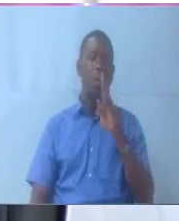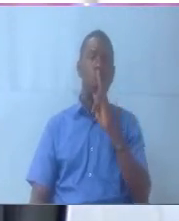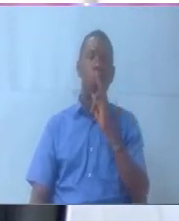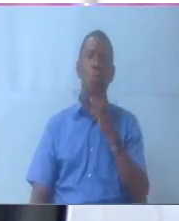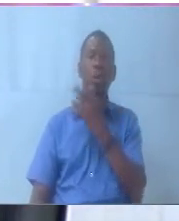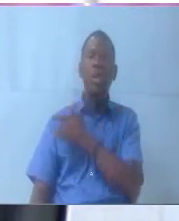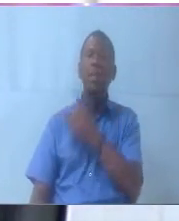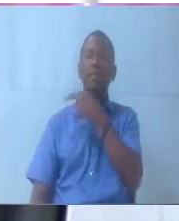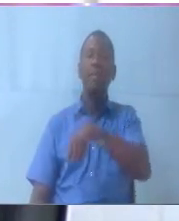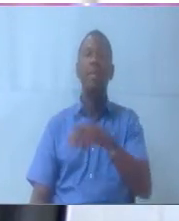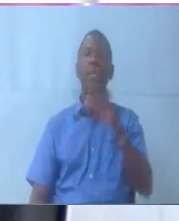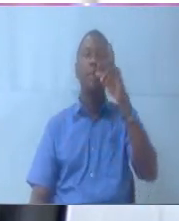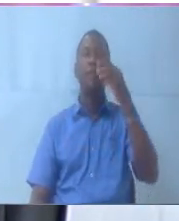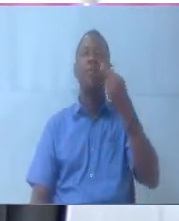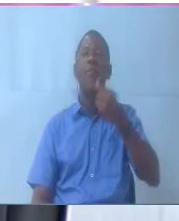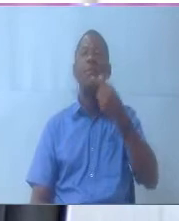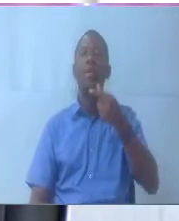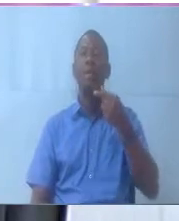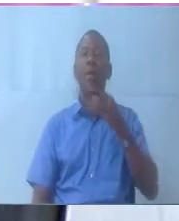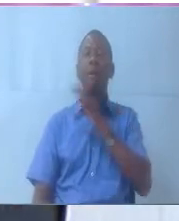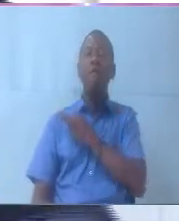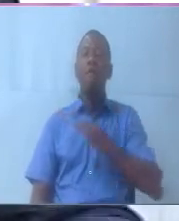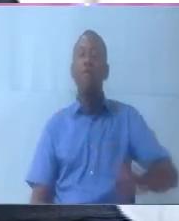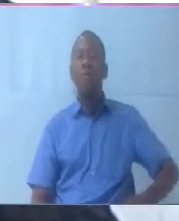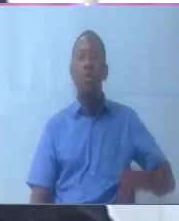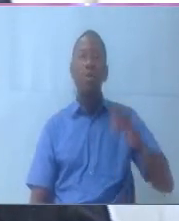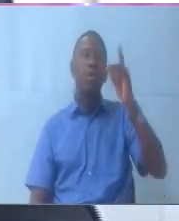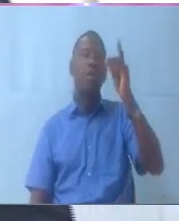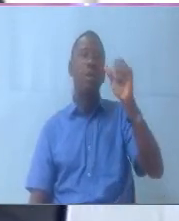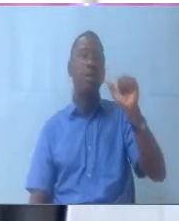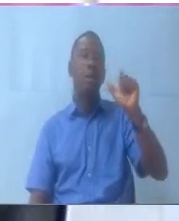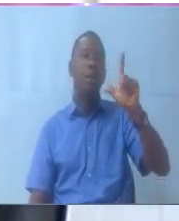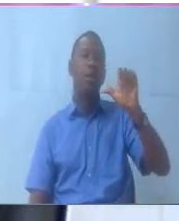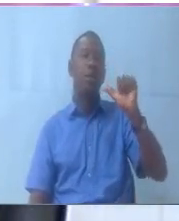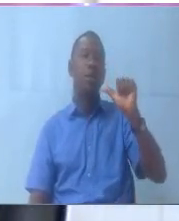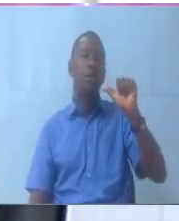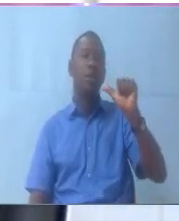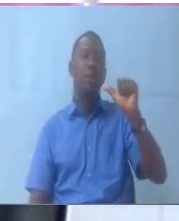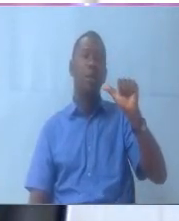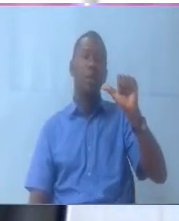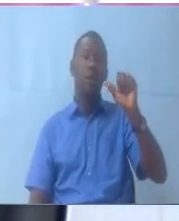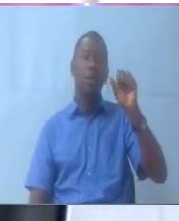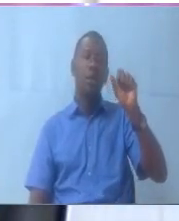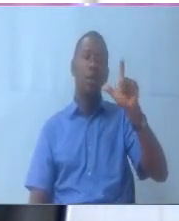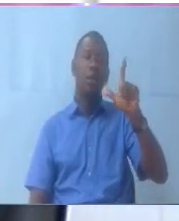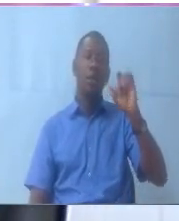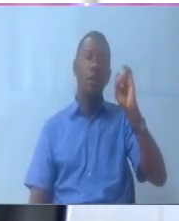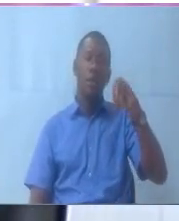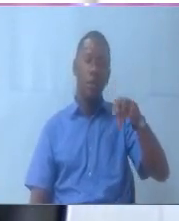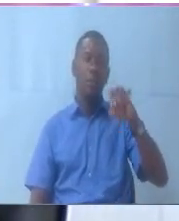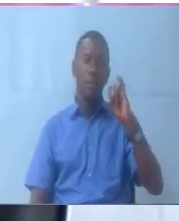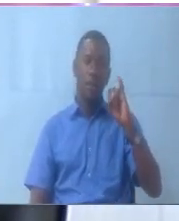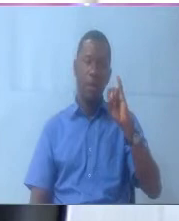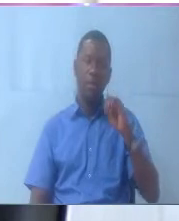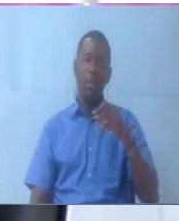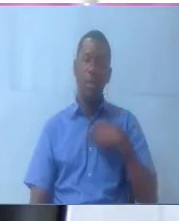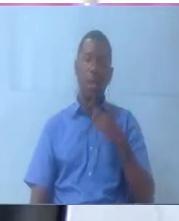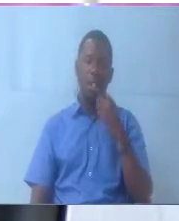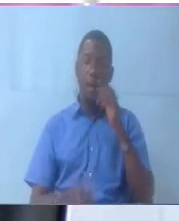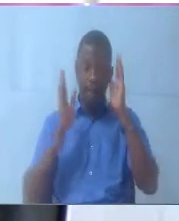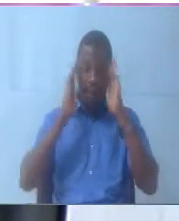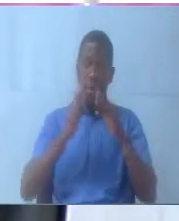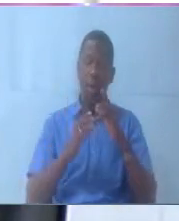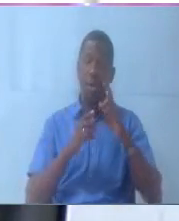Na nolankolu. Prayed on a different date. Wulu salta lundolela. And he ordered for their